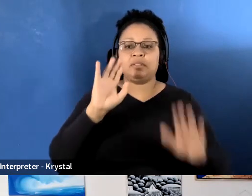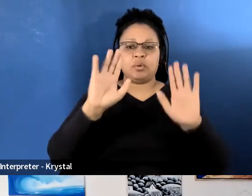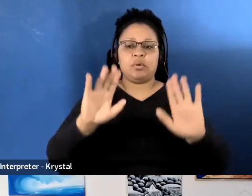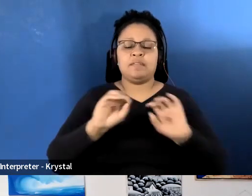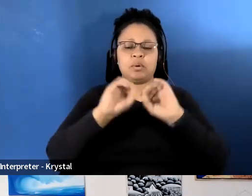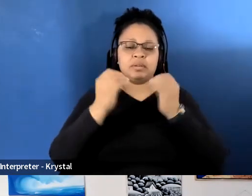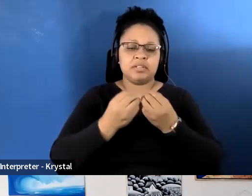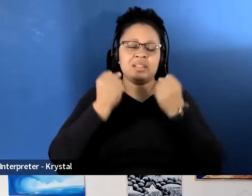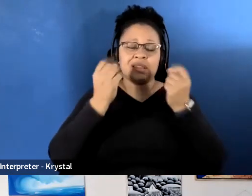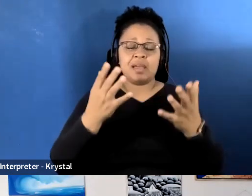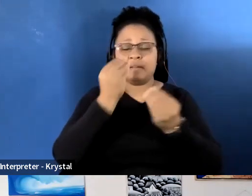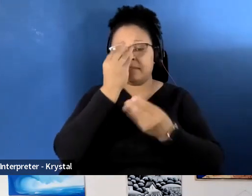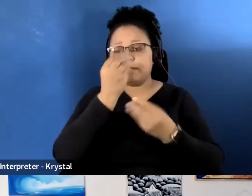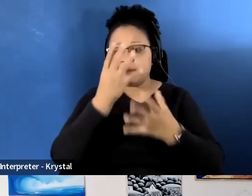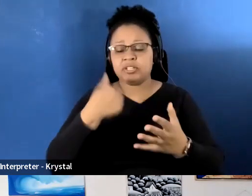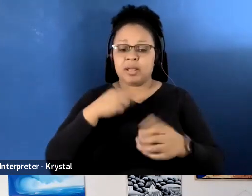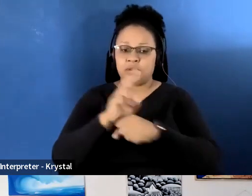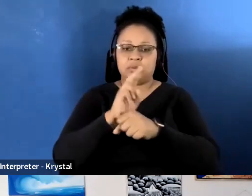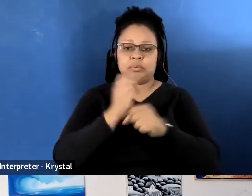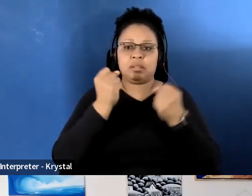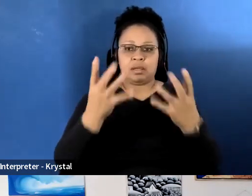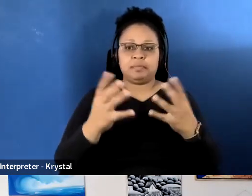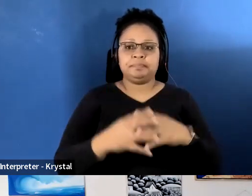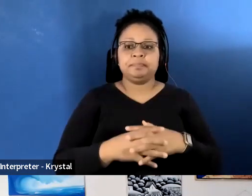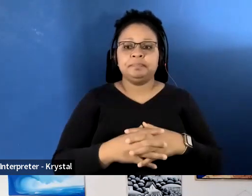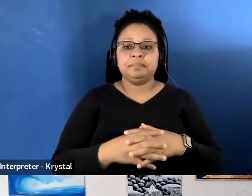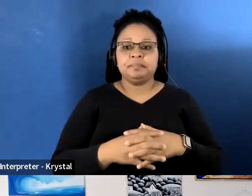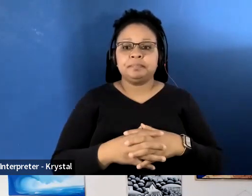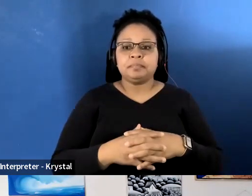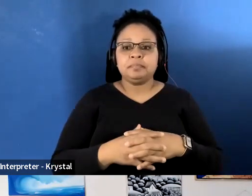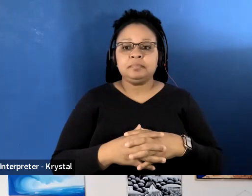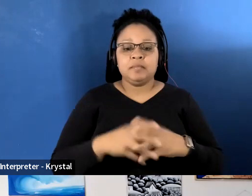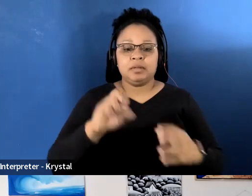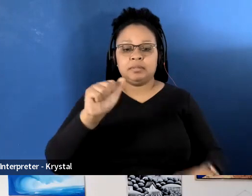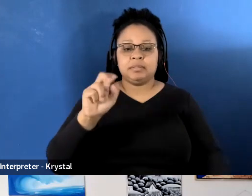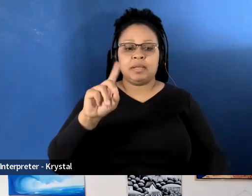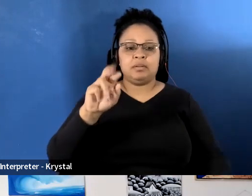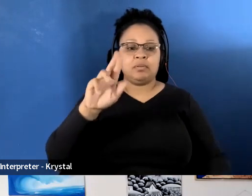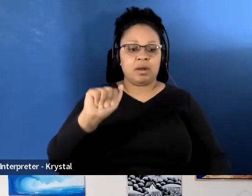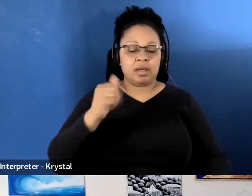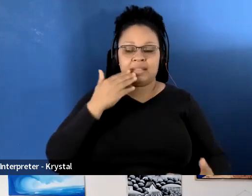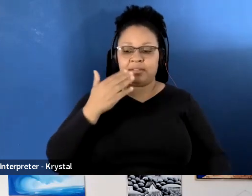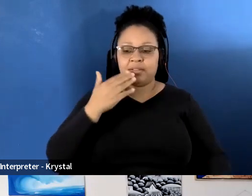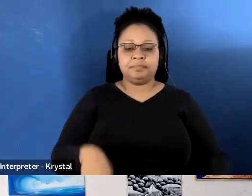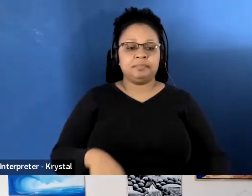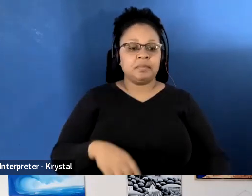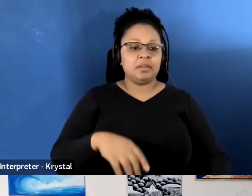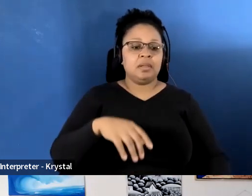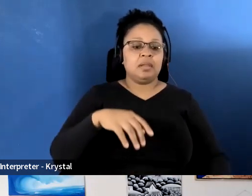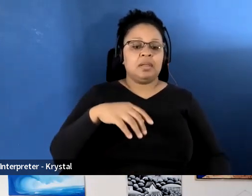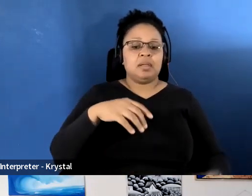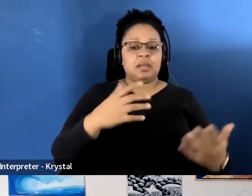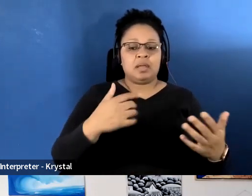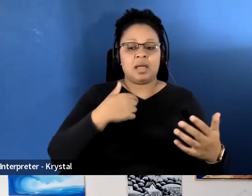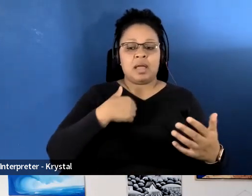tons of information. I use them quite a bit. So thanks, Sandra. Jolene, I work with DAC, and I'm new to